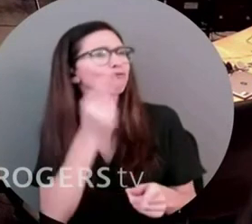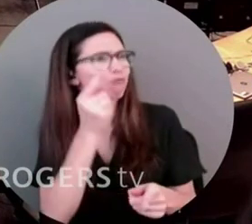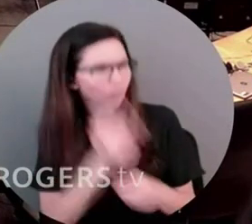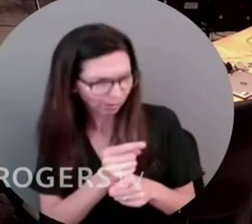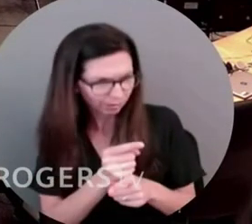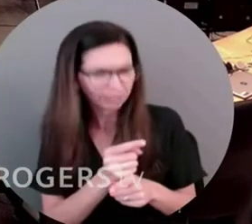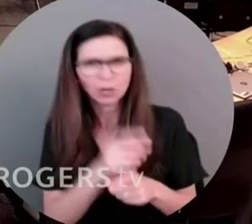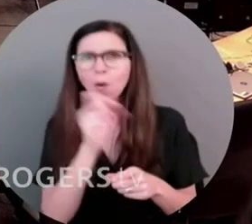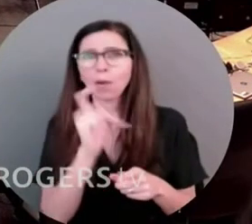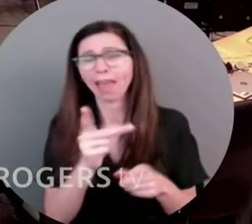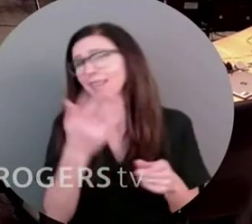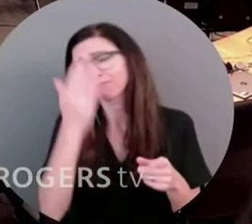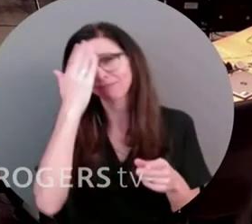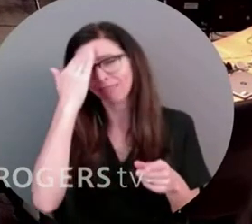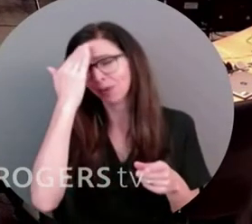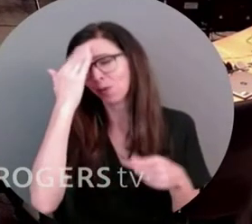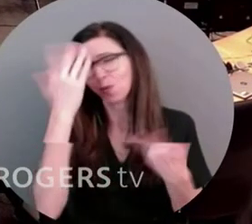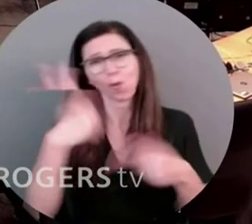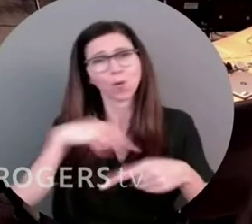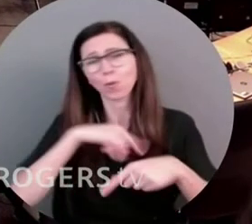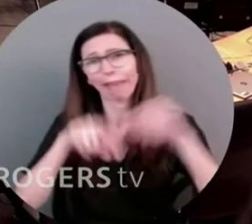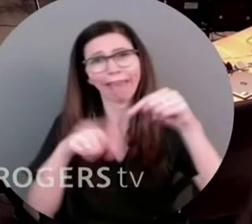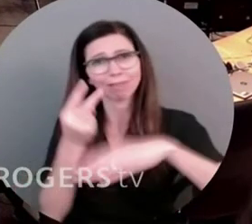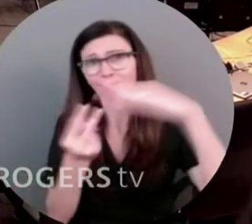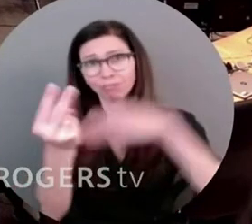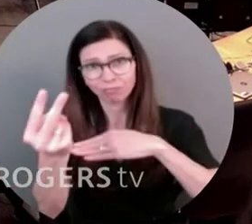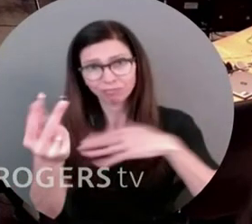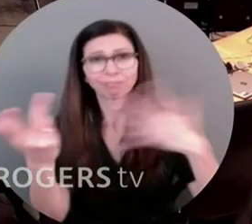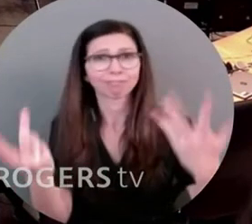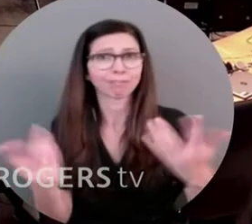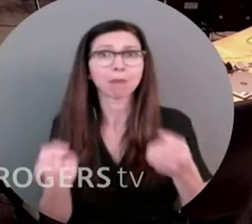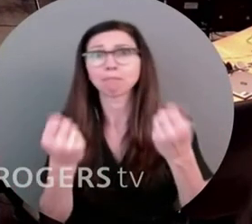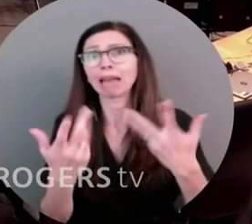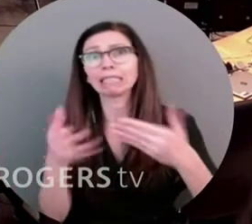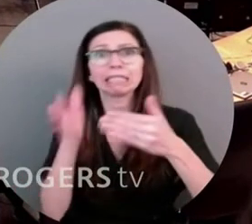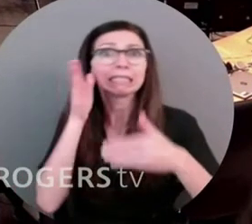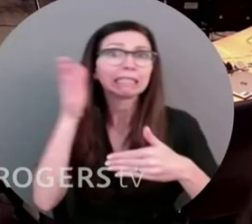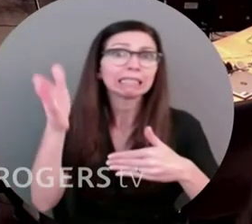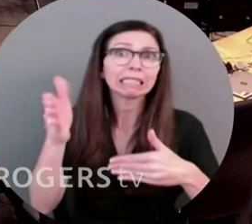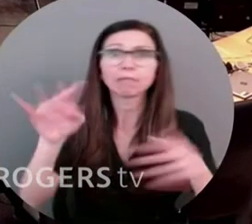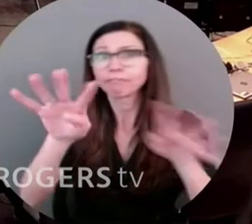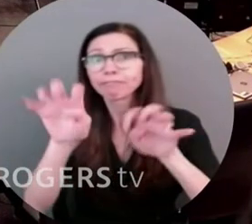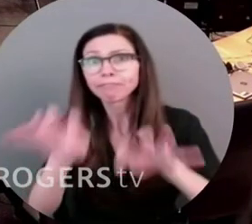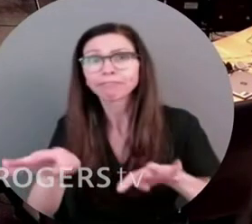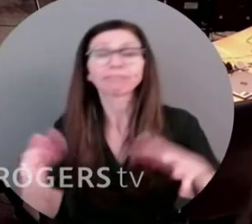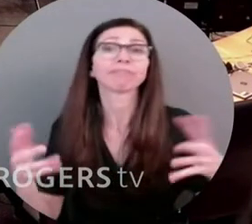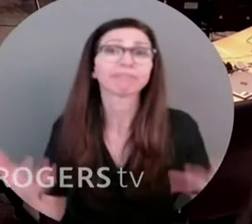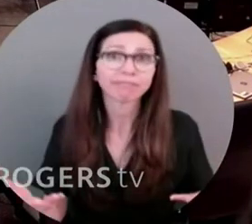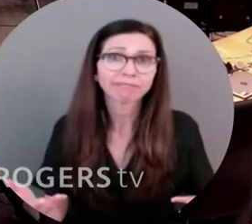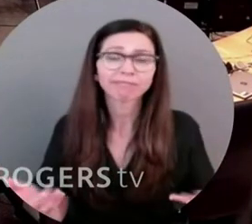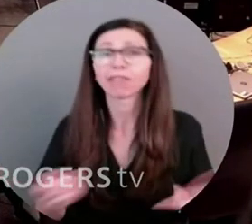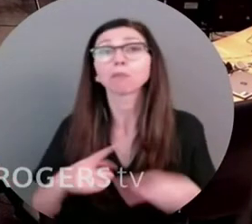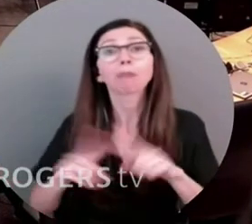but speaking of where we're going, we're also trying to help the entertainment industry,